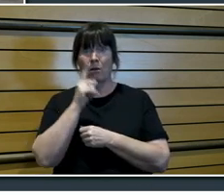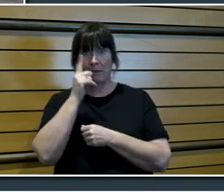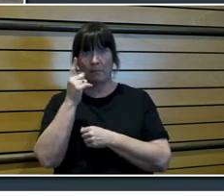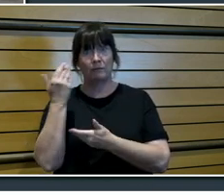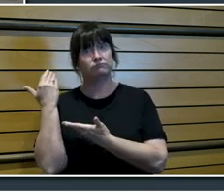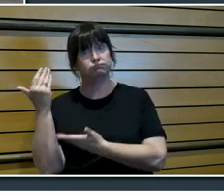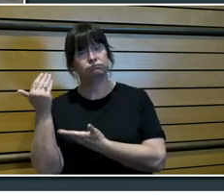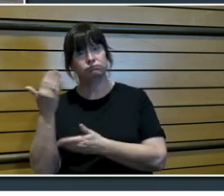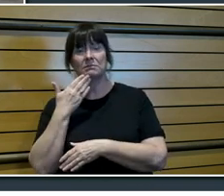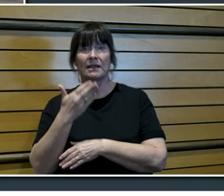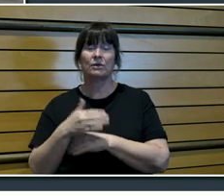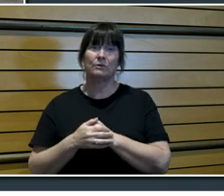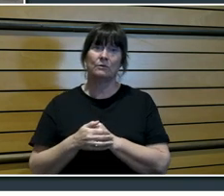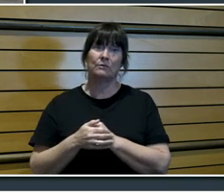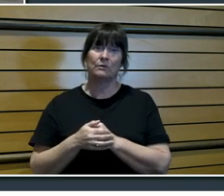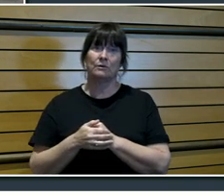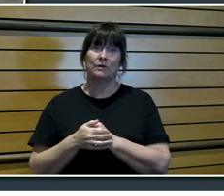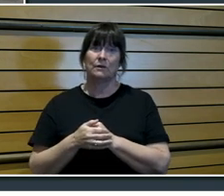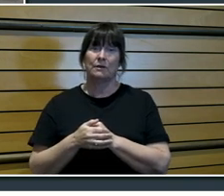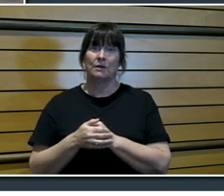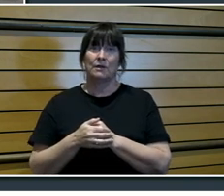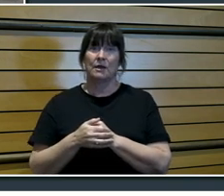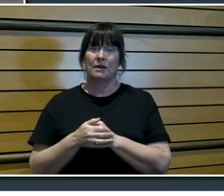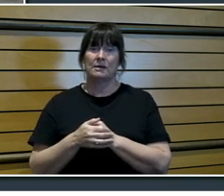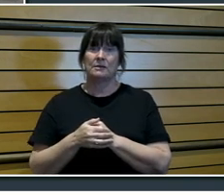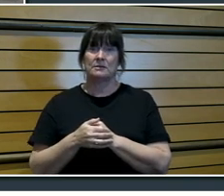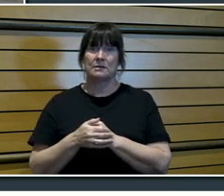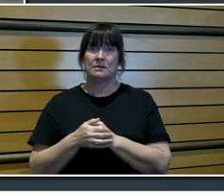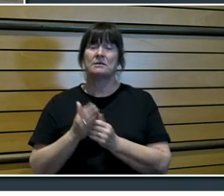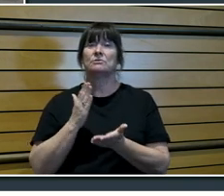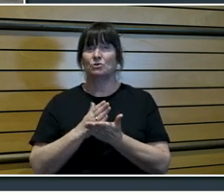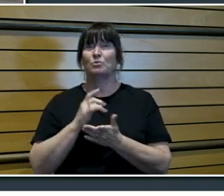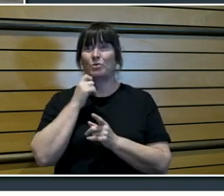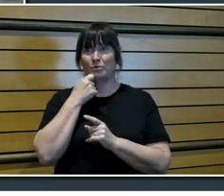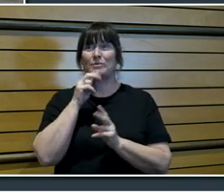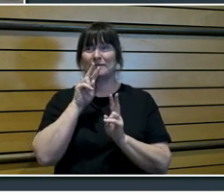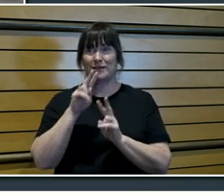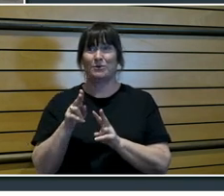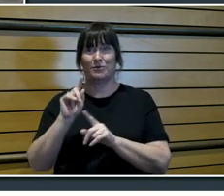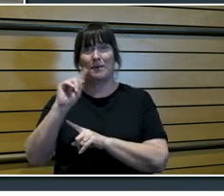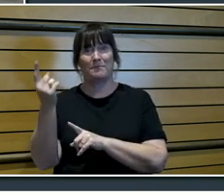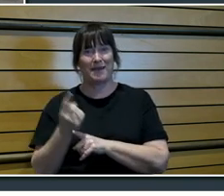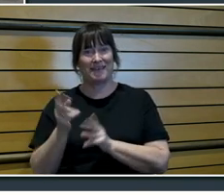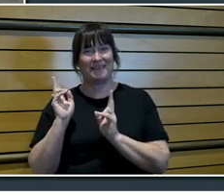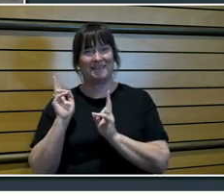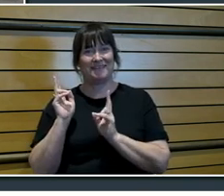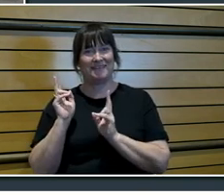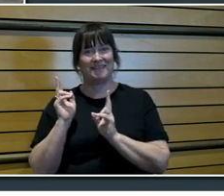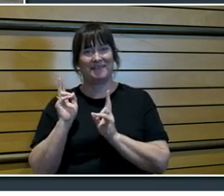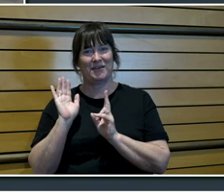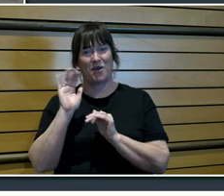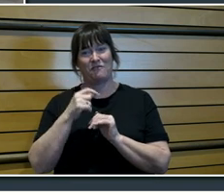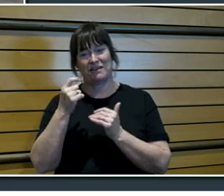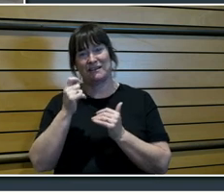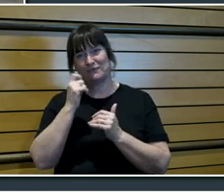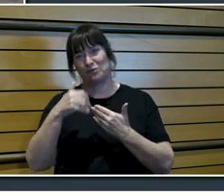who have spoken to us in our first session today, and I'm sure we'll be seeing some of you back over the next couple of days as